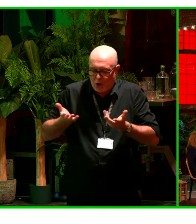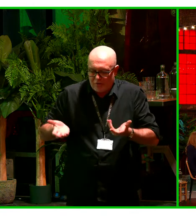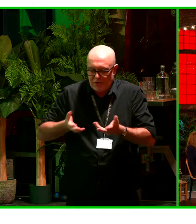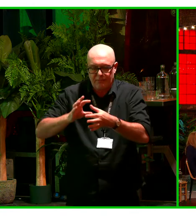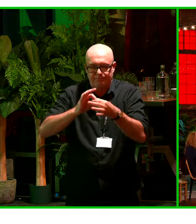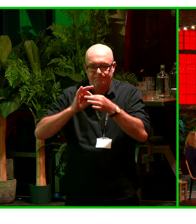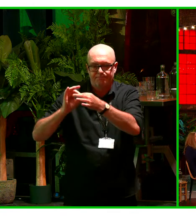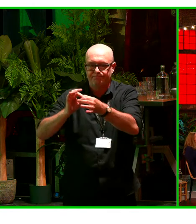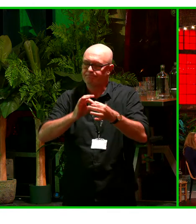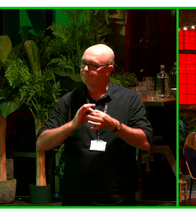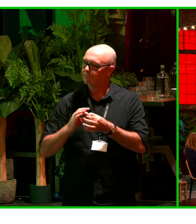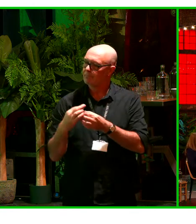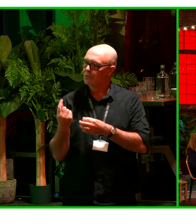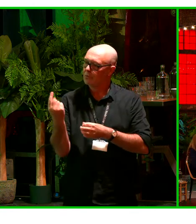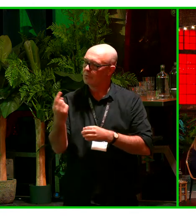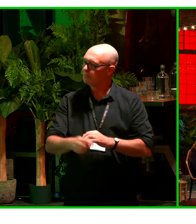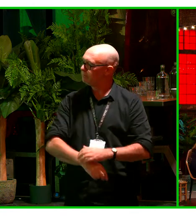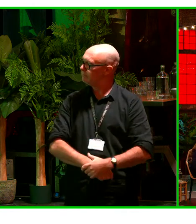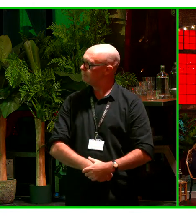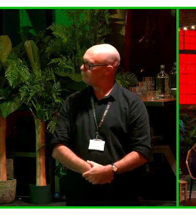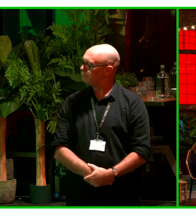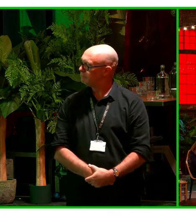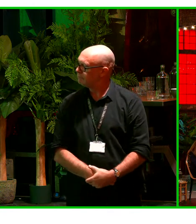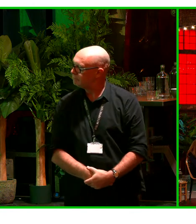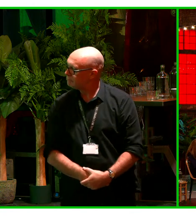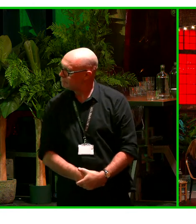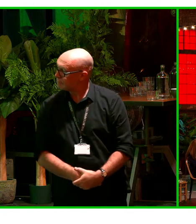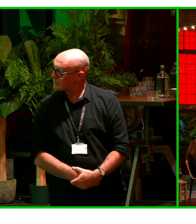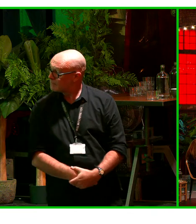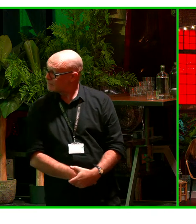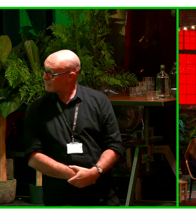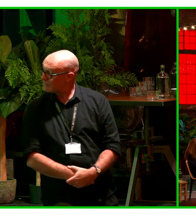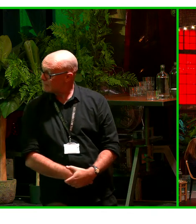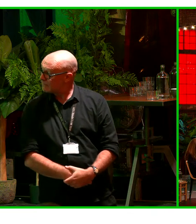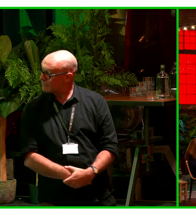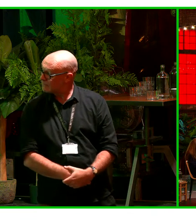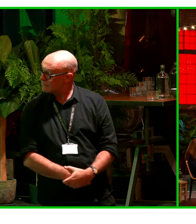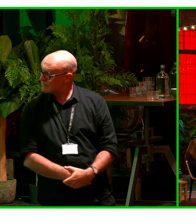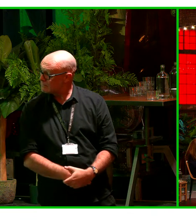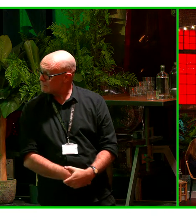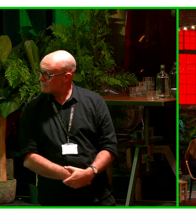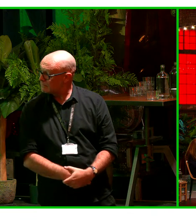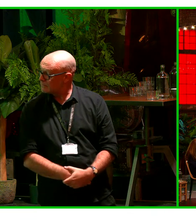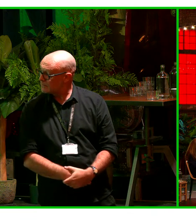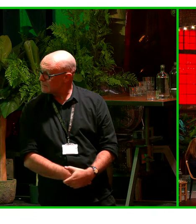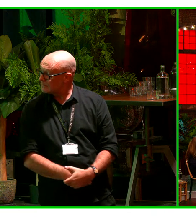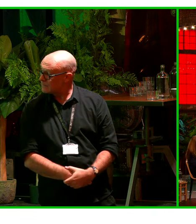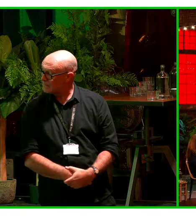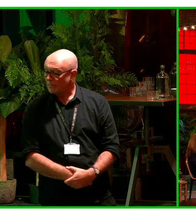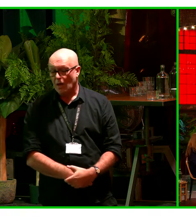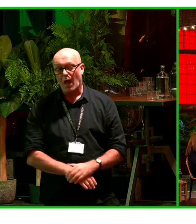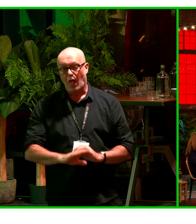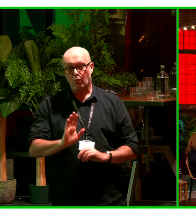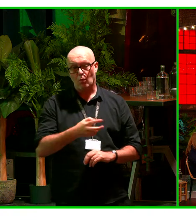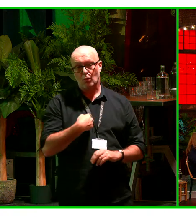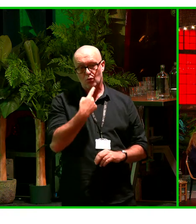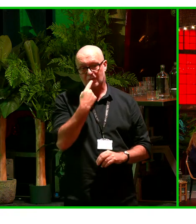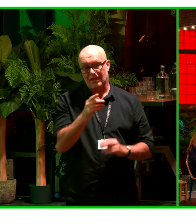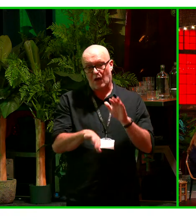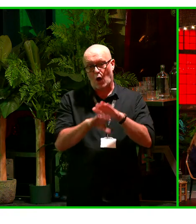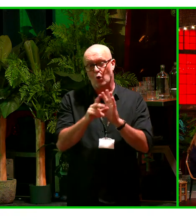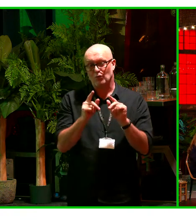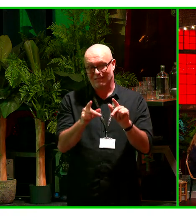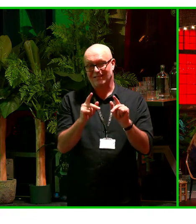And we'll start it. The million-dollar question. I think we probably all use the words whole system in what we've said